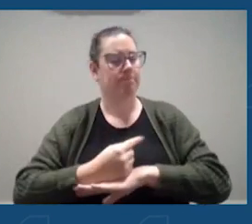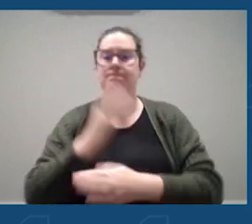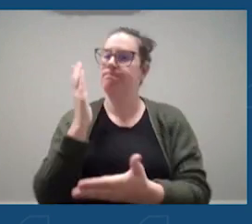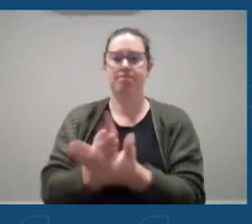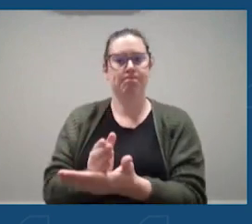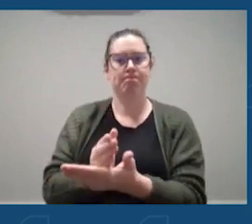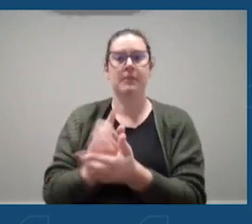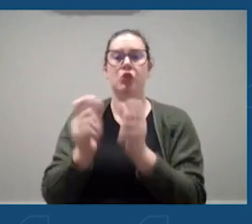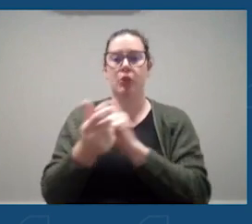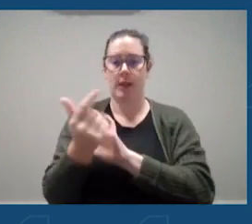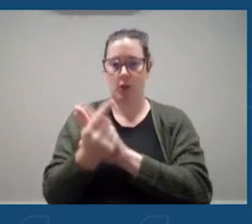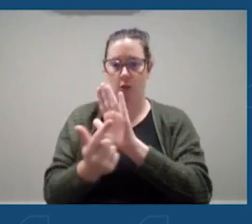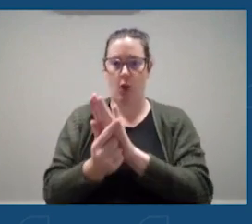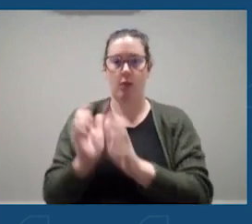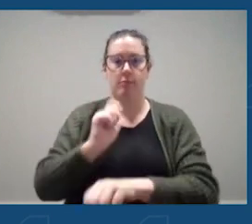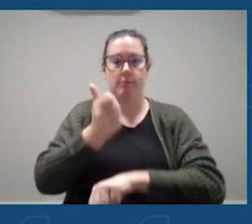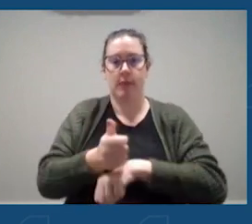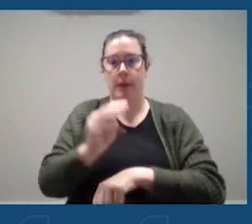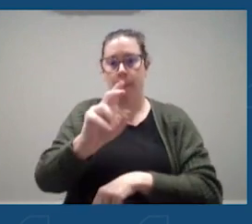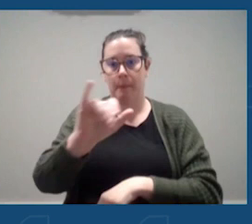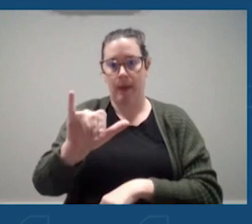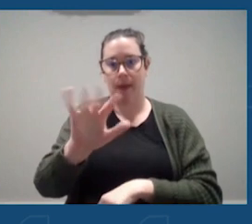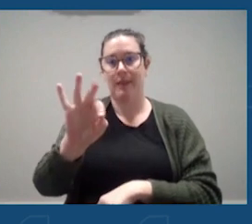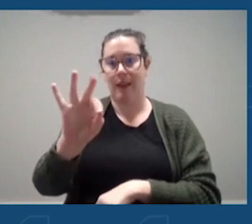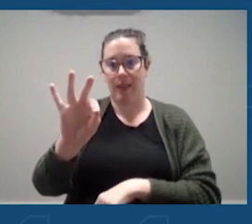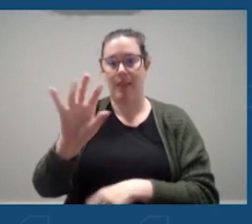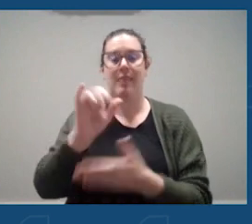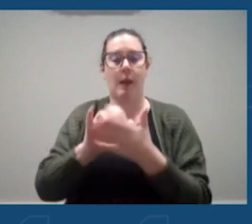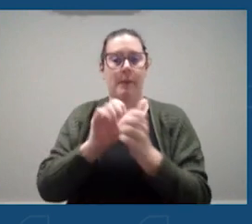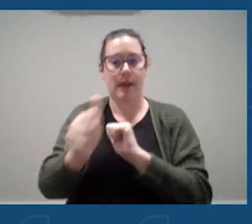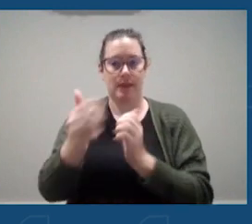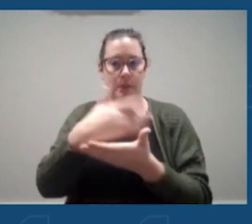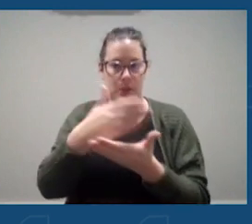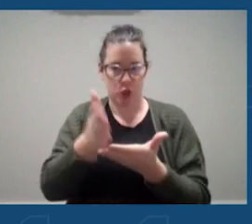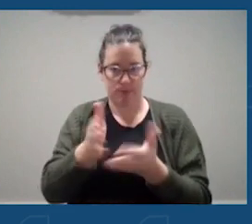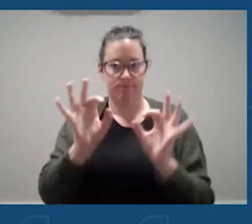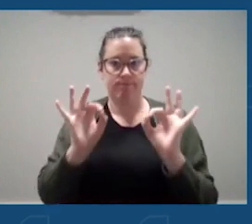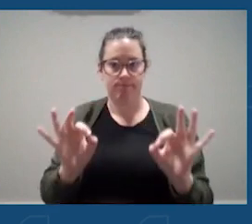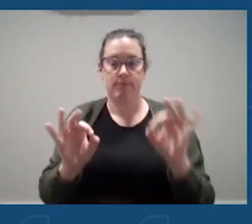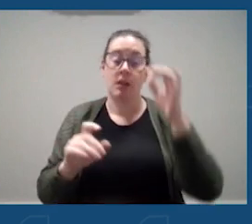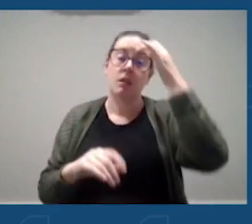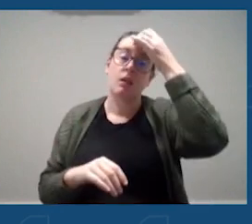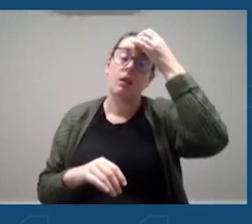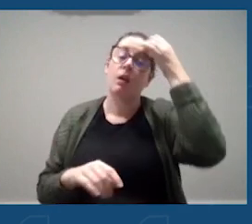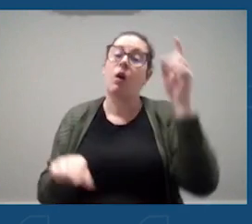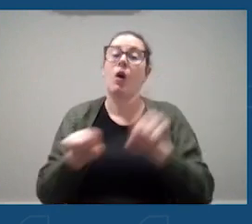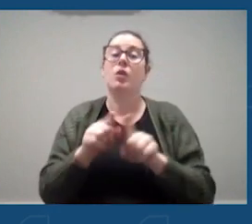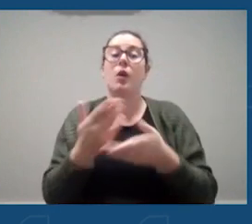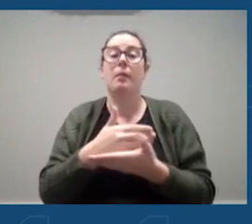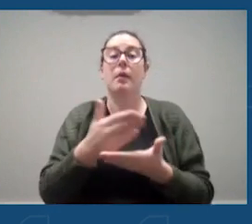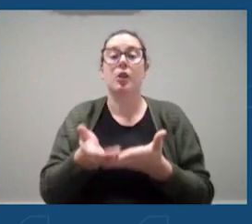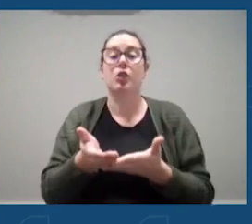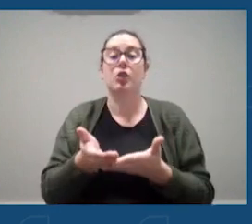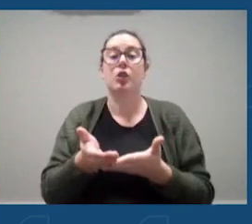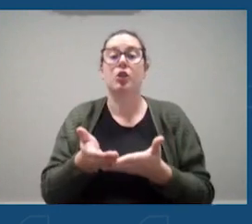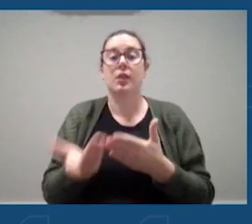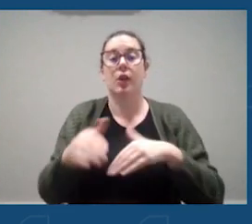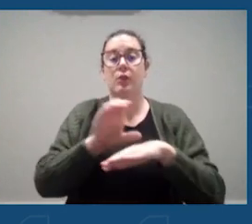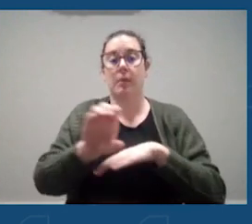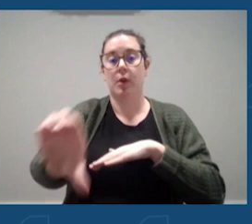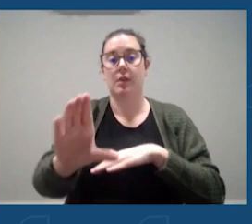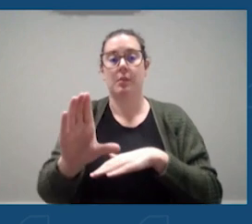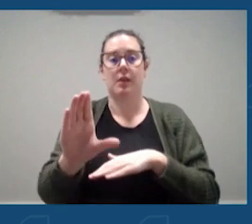into effect on May 9th following the passage of our budget. We also, in our budget, increased the reimbursement cap for